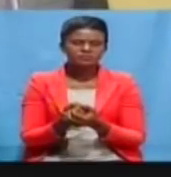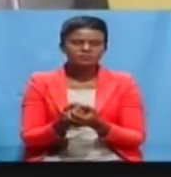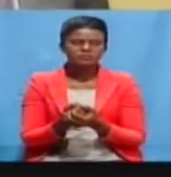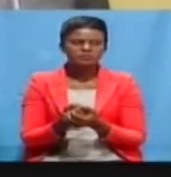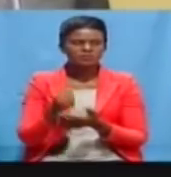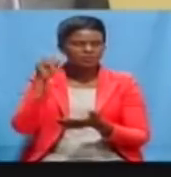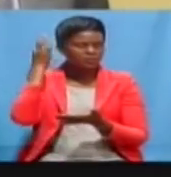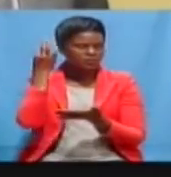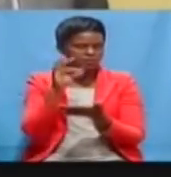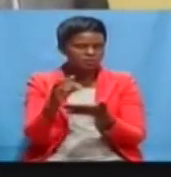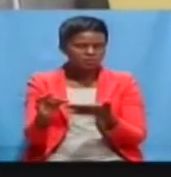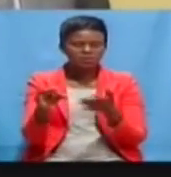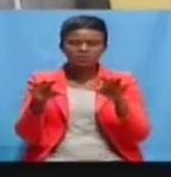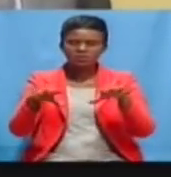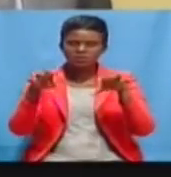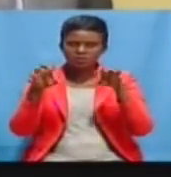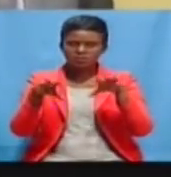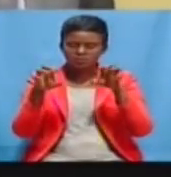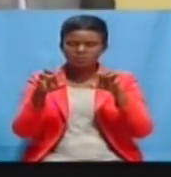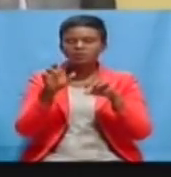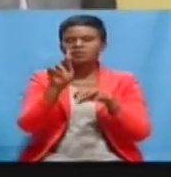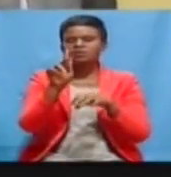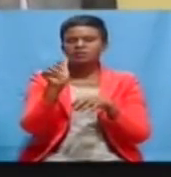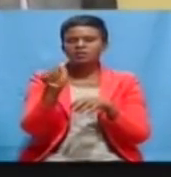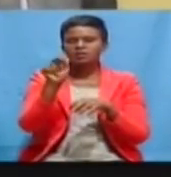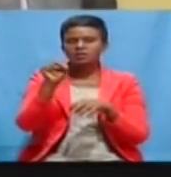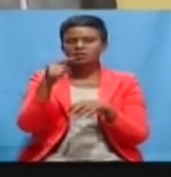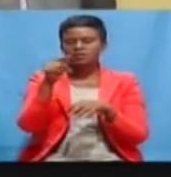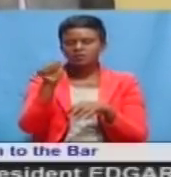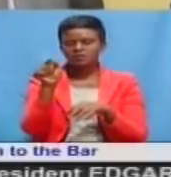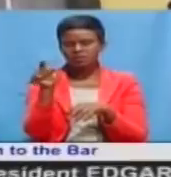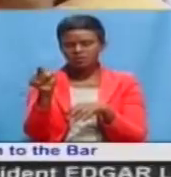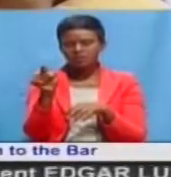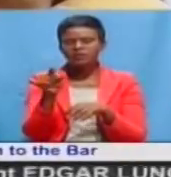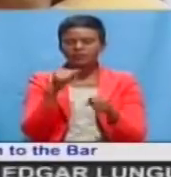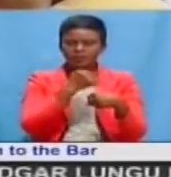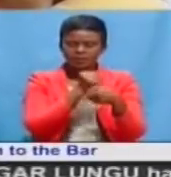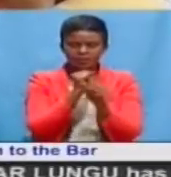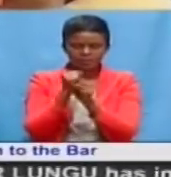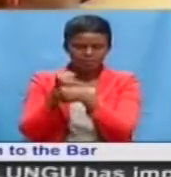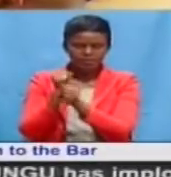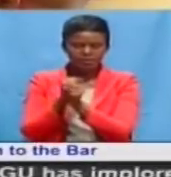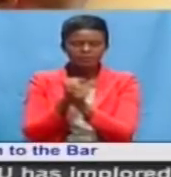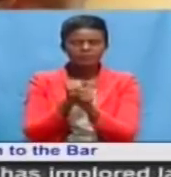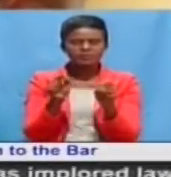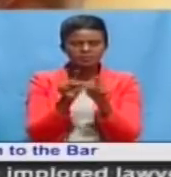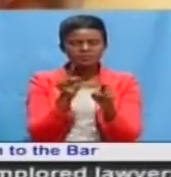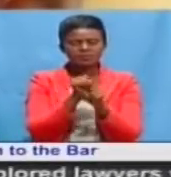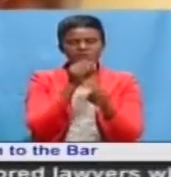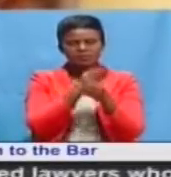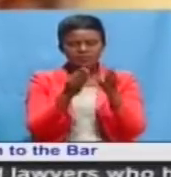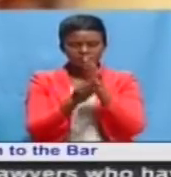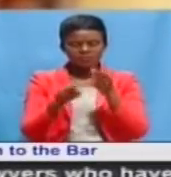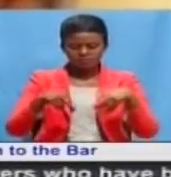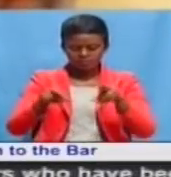And Secretary to the Cabinet, Patrick Kangwa, says the engagement of academicians will restructure the road